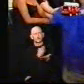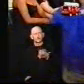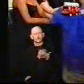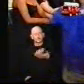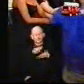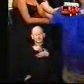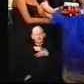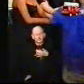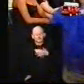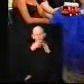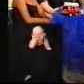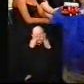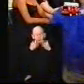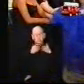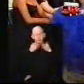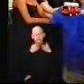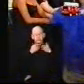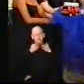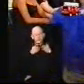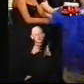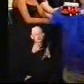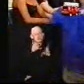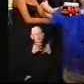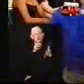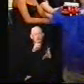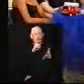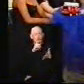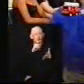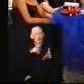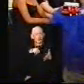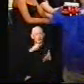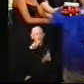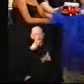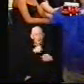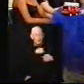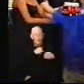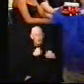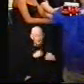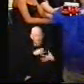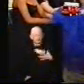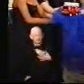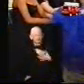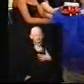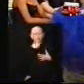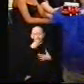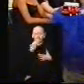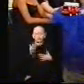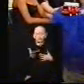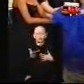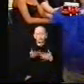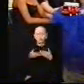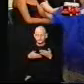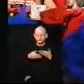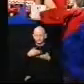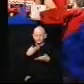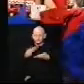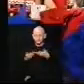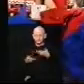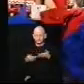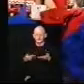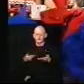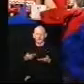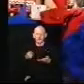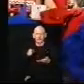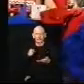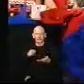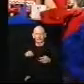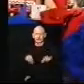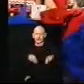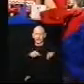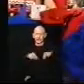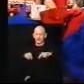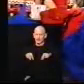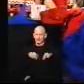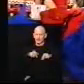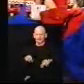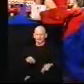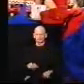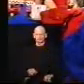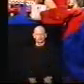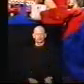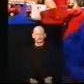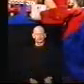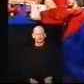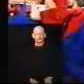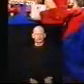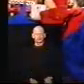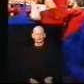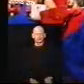You'll be pouring your energy out there Obviously Yeah So for an hour And we're talking pretty much non-stop Definitely Whoa You collapse at the end